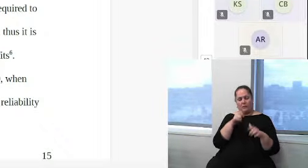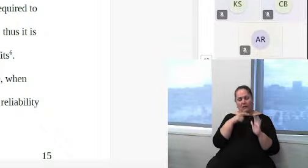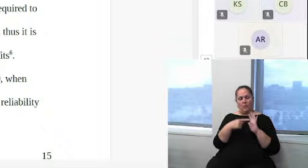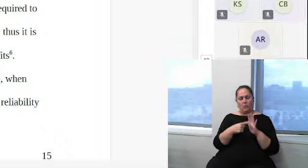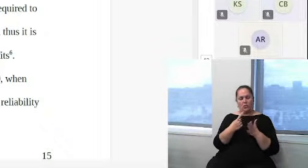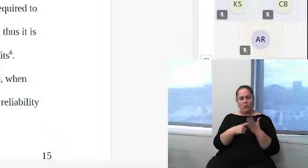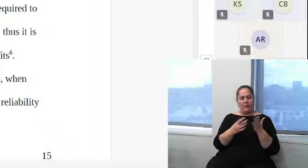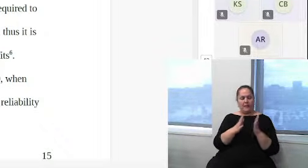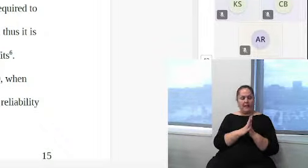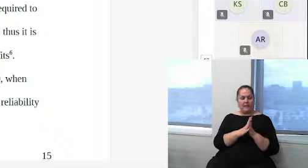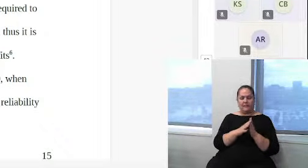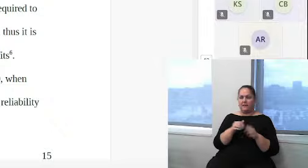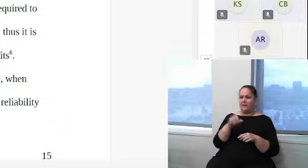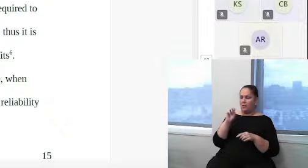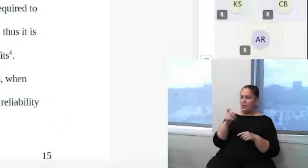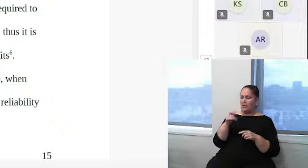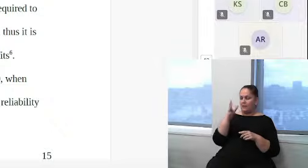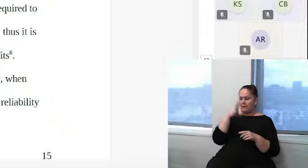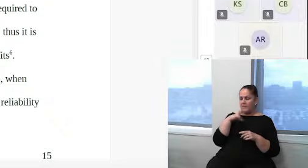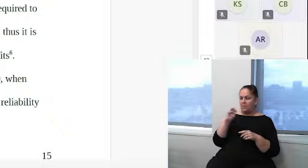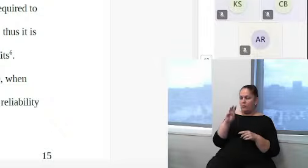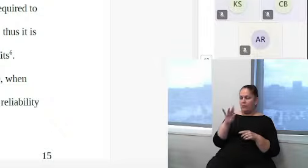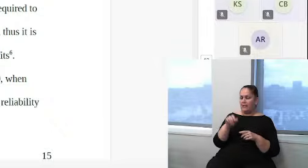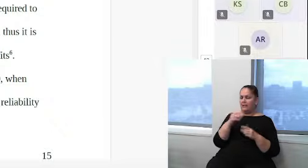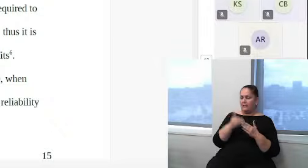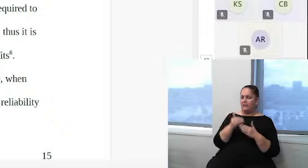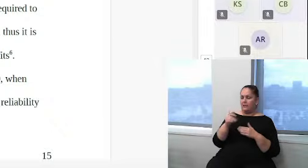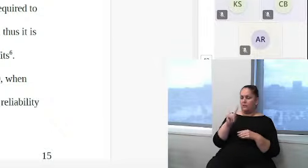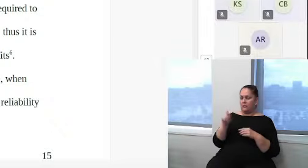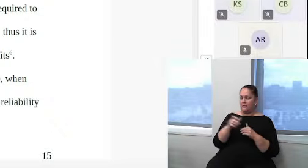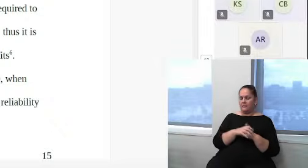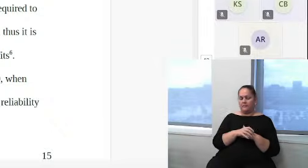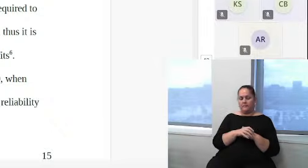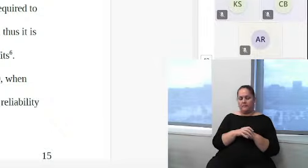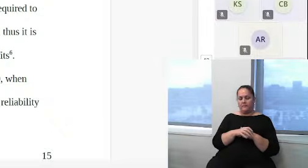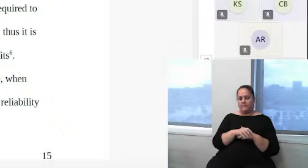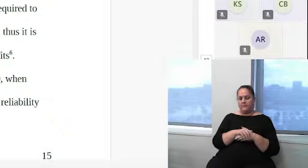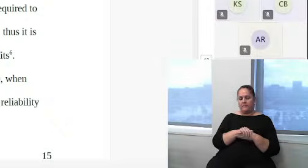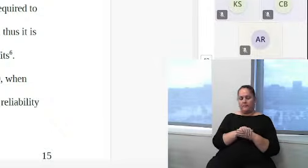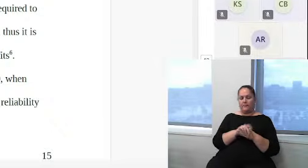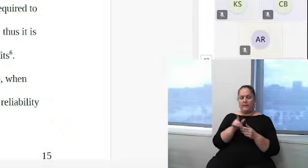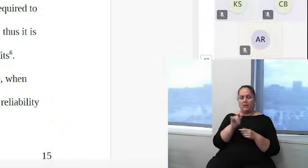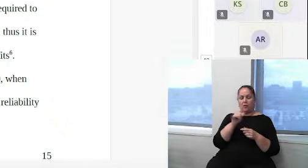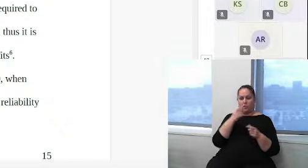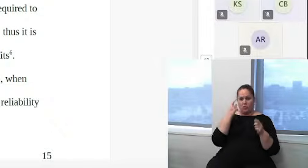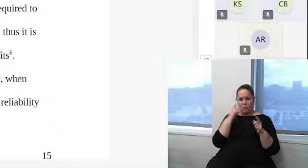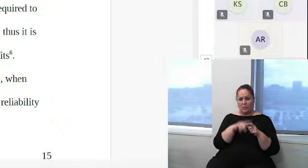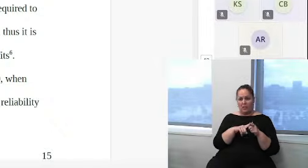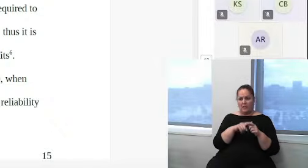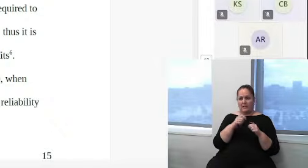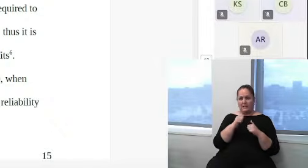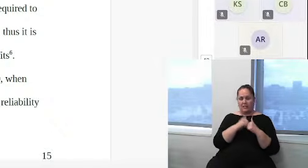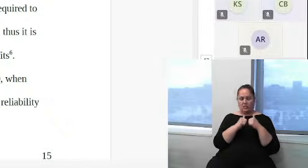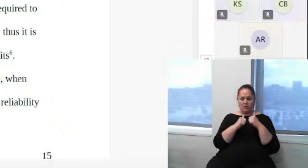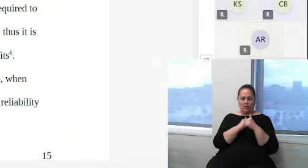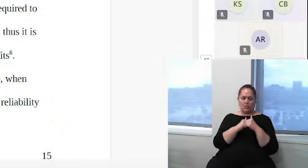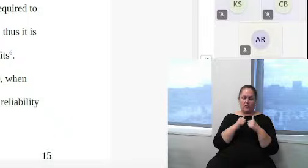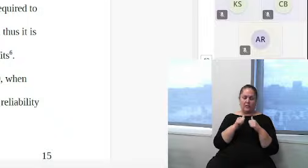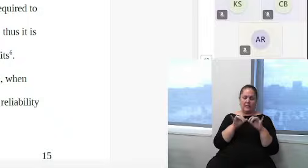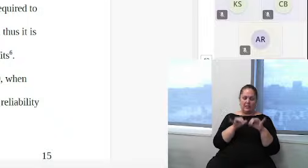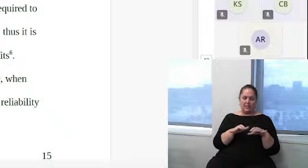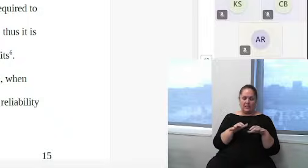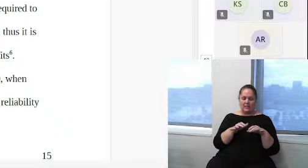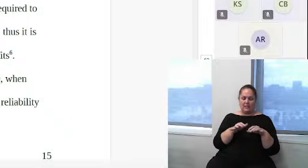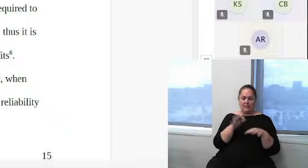That's what I'm trying to say. Okay. I mean, Mr. Melendez, there will be a transcript and it will show what I asked and what Okay, you said. Mr. Brady, Moving next on. question. I'm moving on. You also agree that